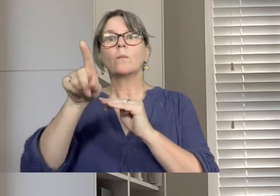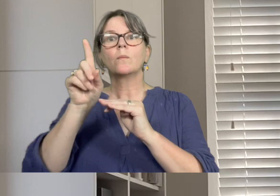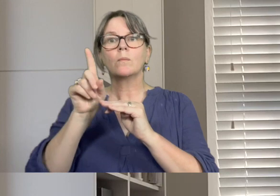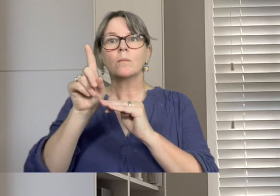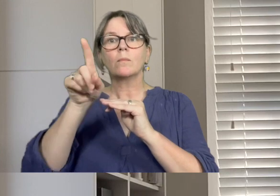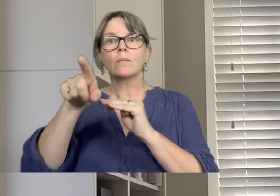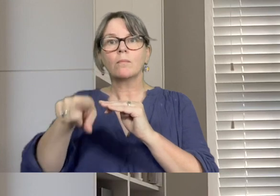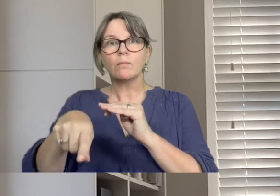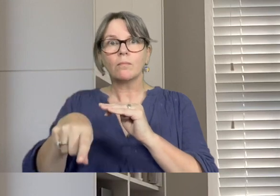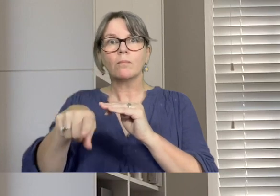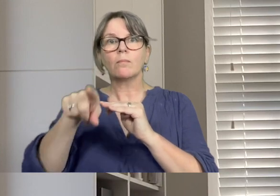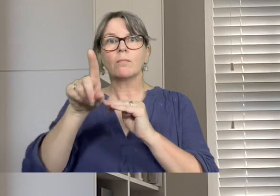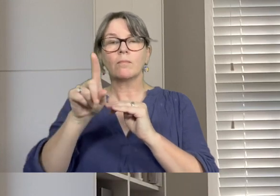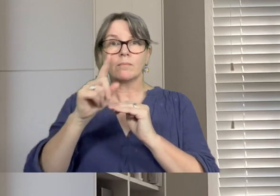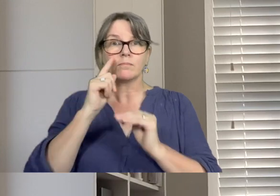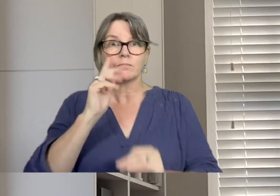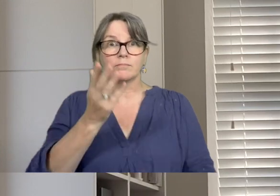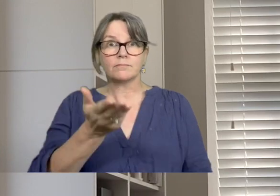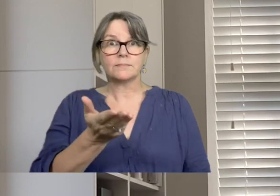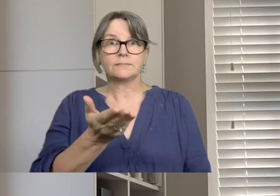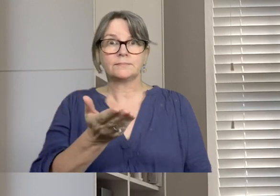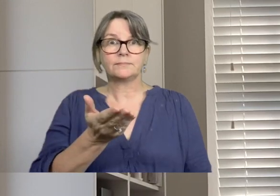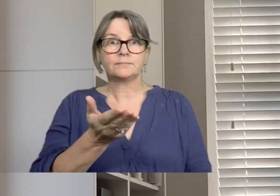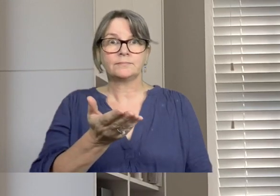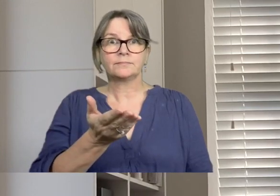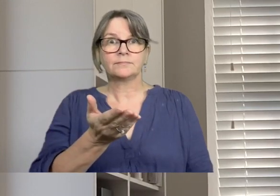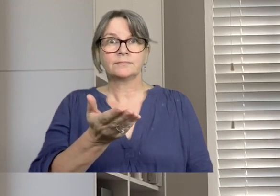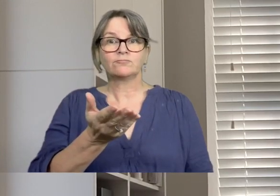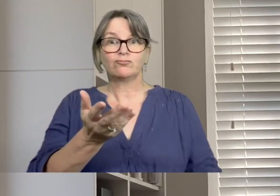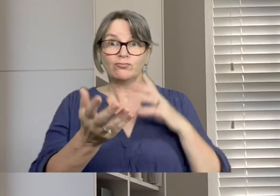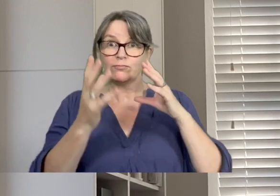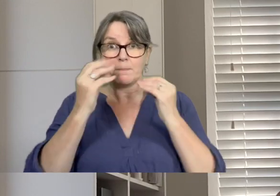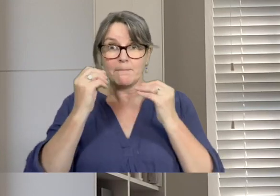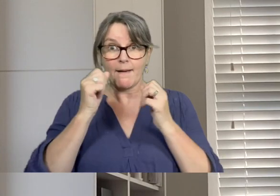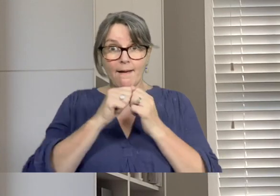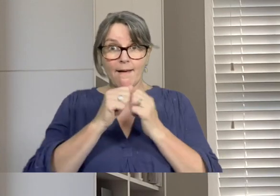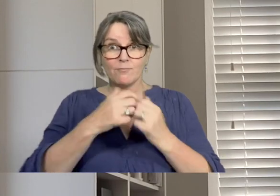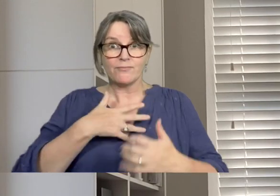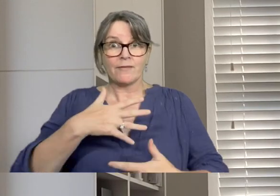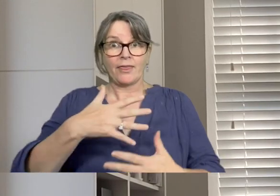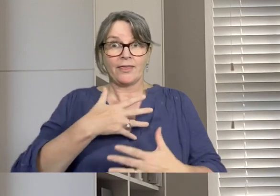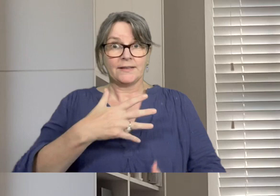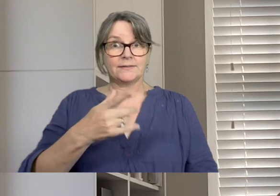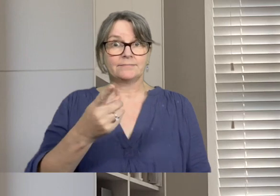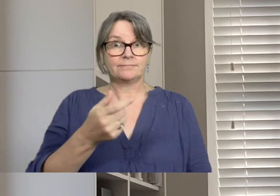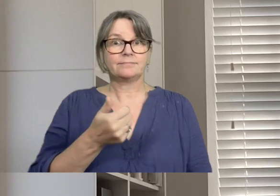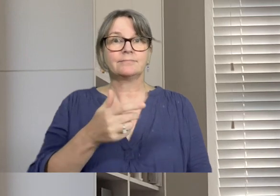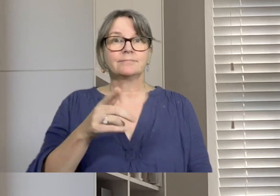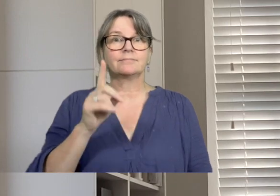and 3, 1 more, 4. Other side, breath in.